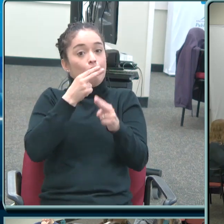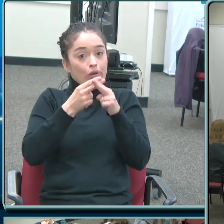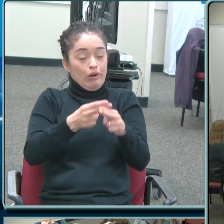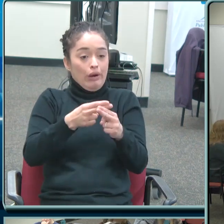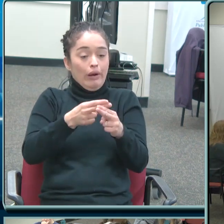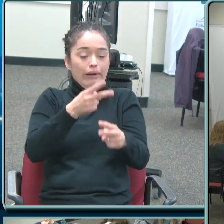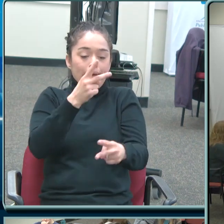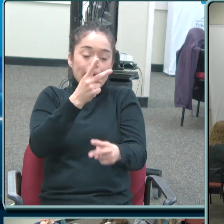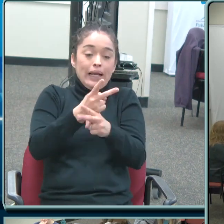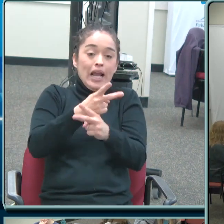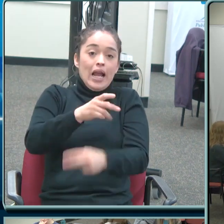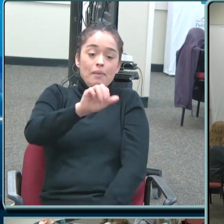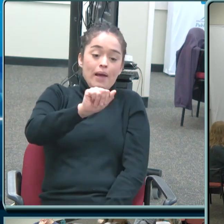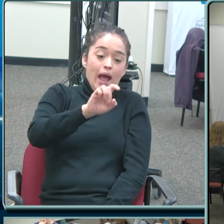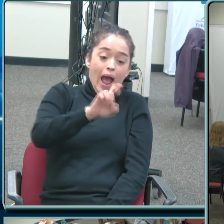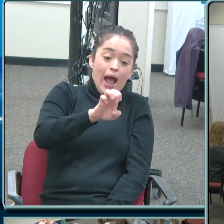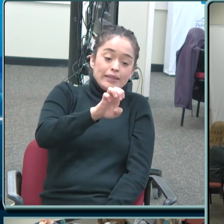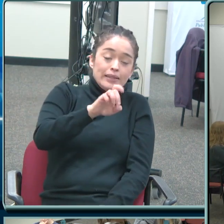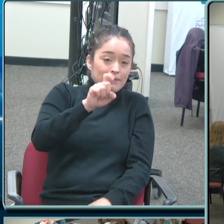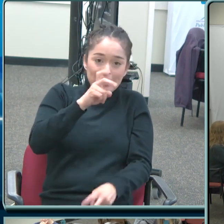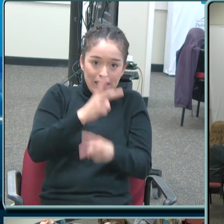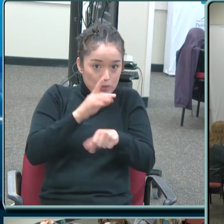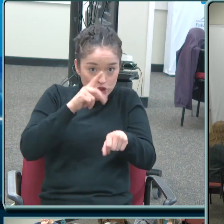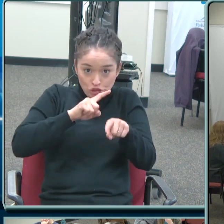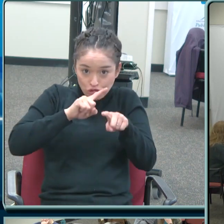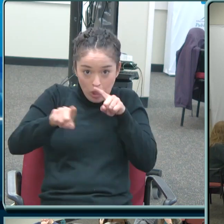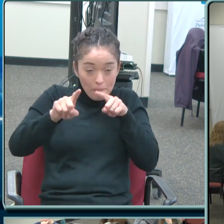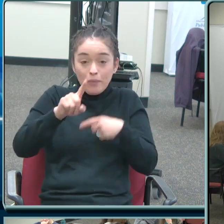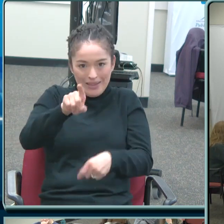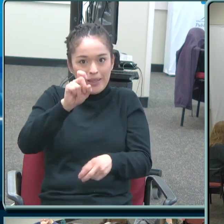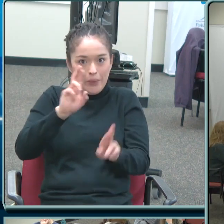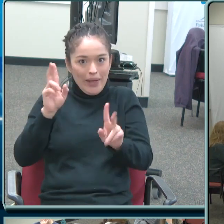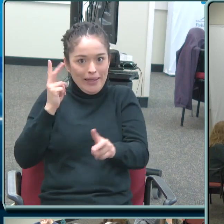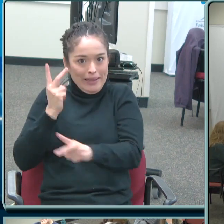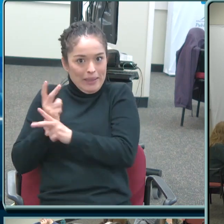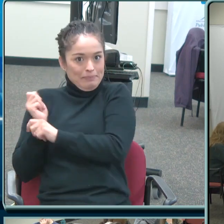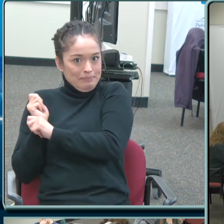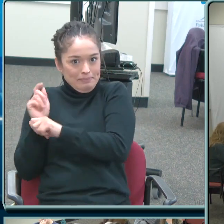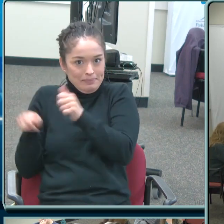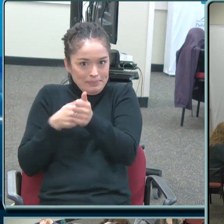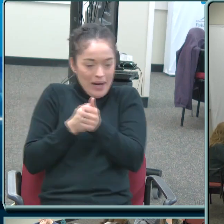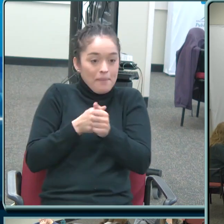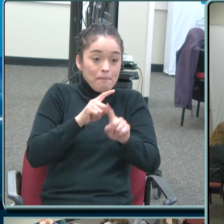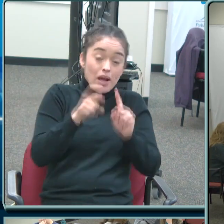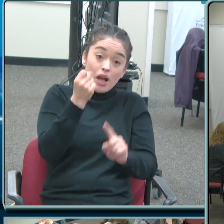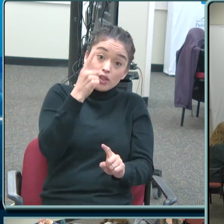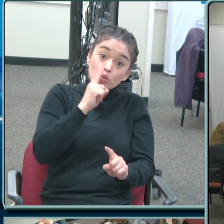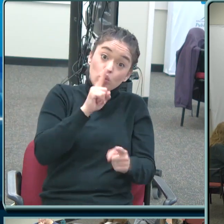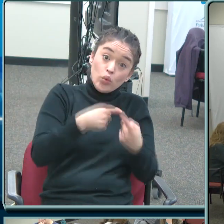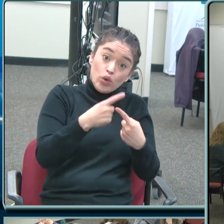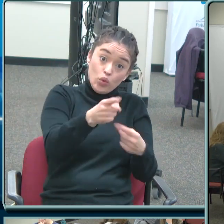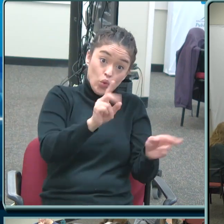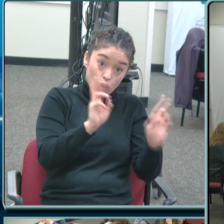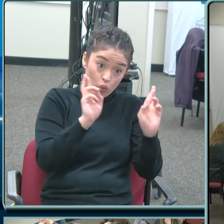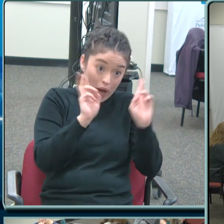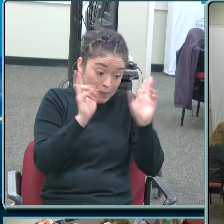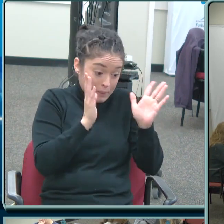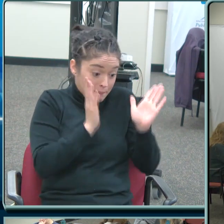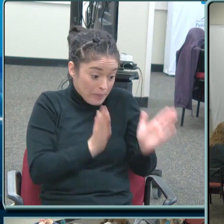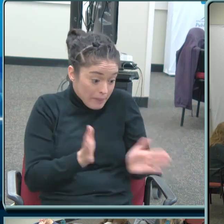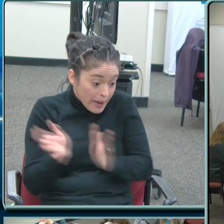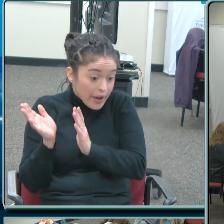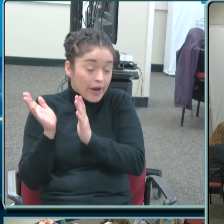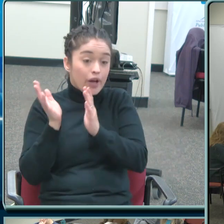sharp, right? You don't know when you're going to use it, but it needs to be ready when you do use it. Yeah. And the preparedness,